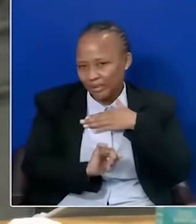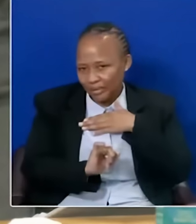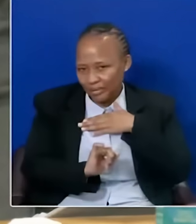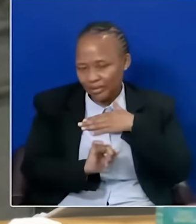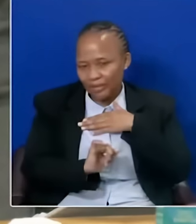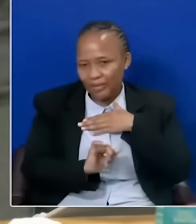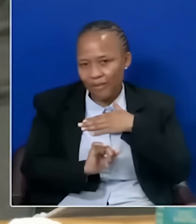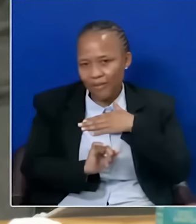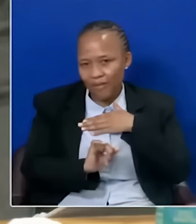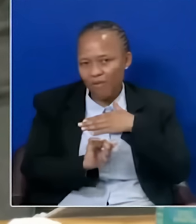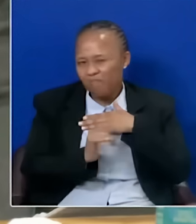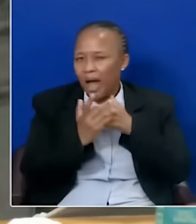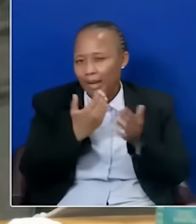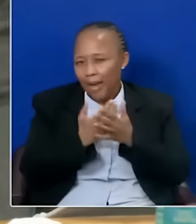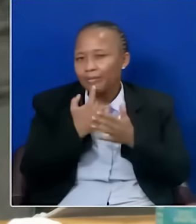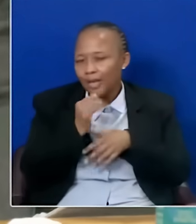3.5 months actually,